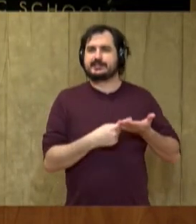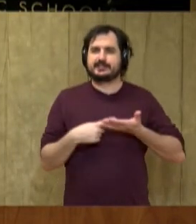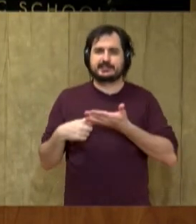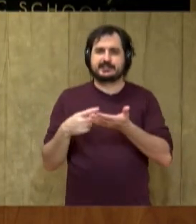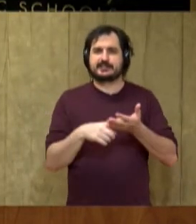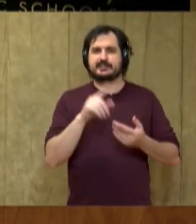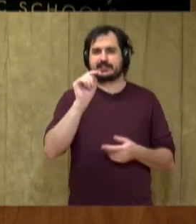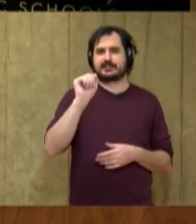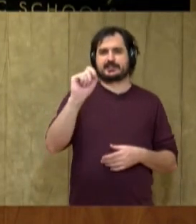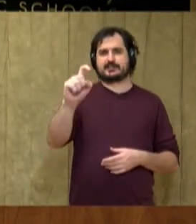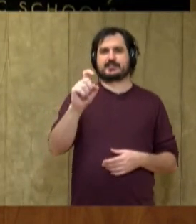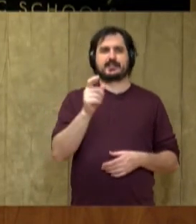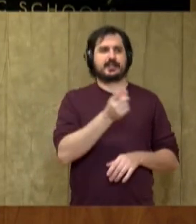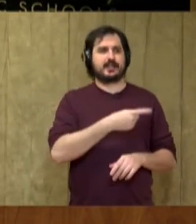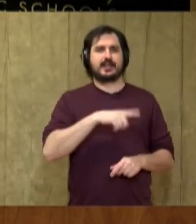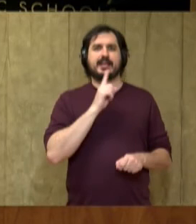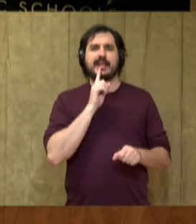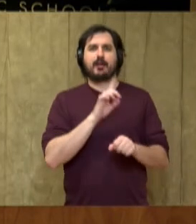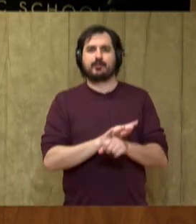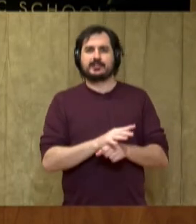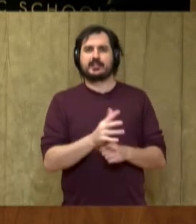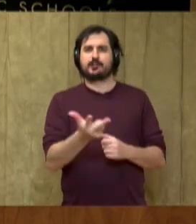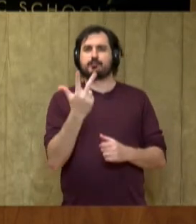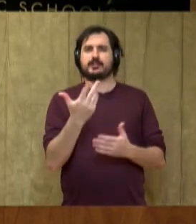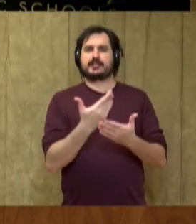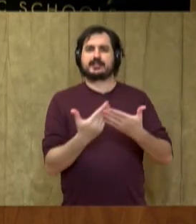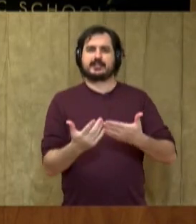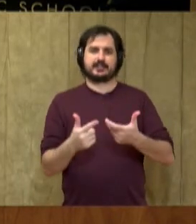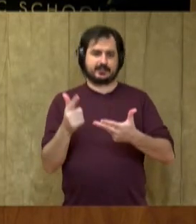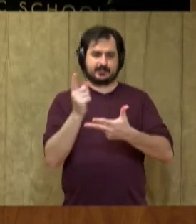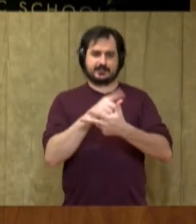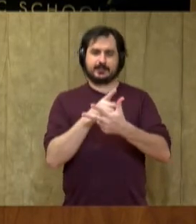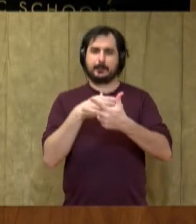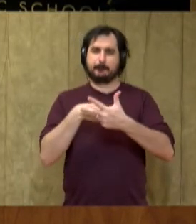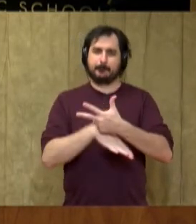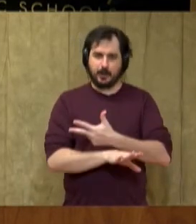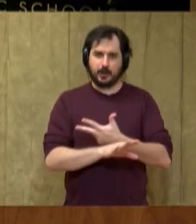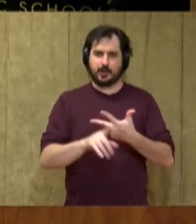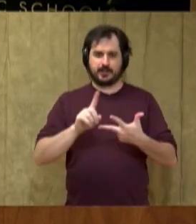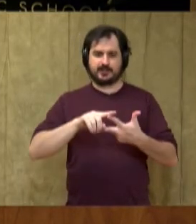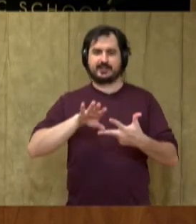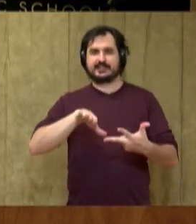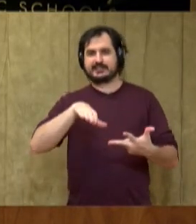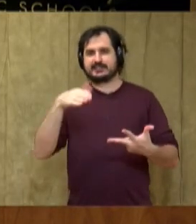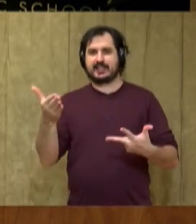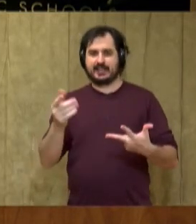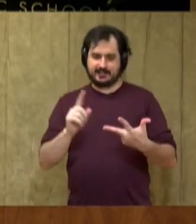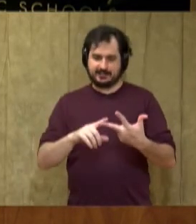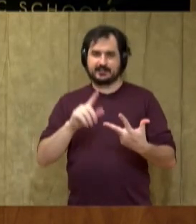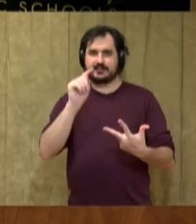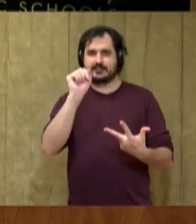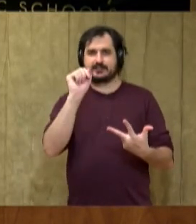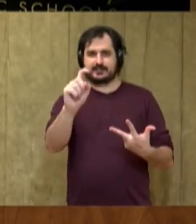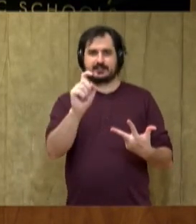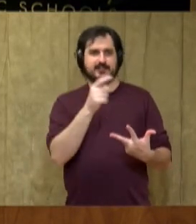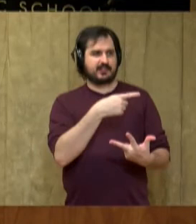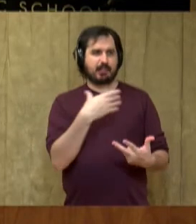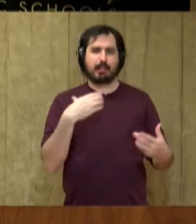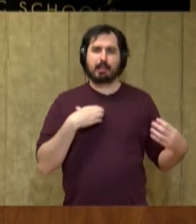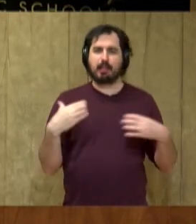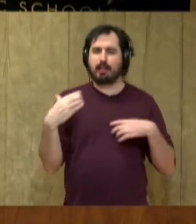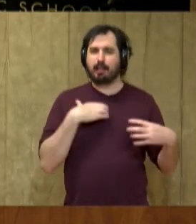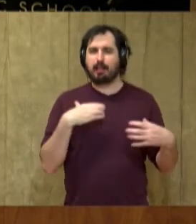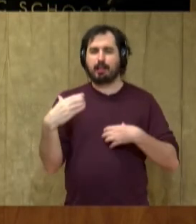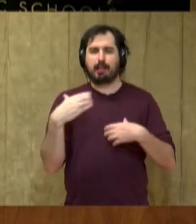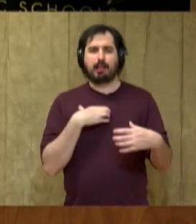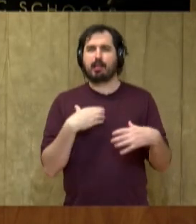taxes so that they have streets to ride on. You have to pay taxes so that you have water to drink. They complain that they have no